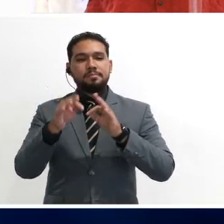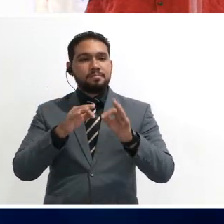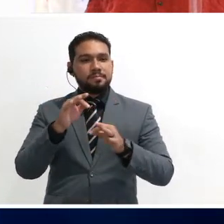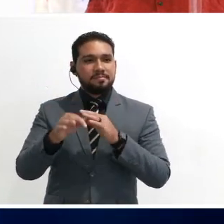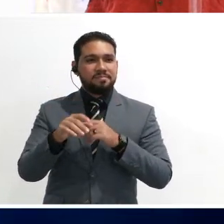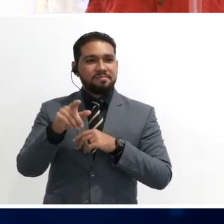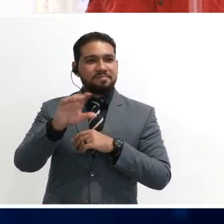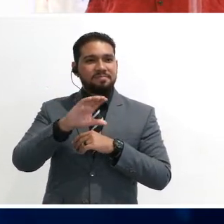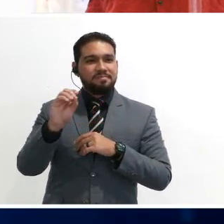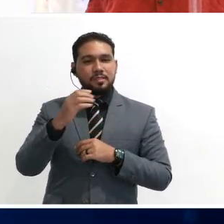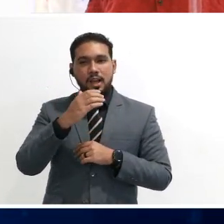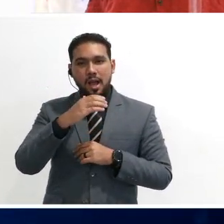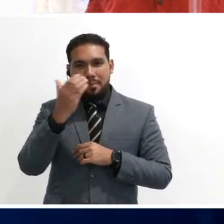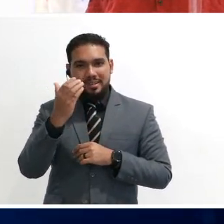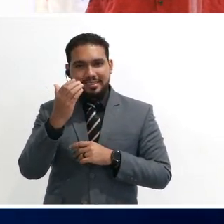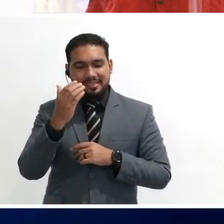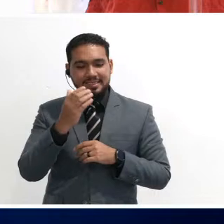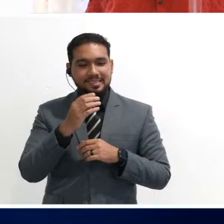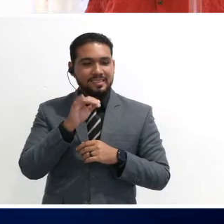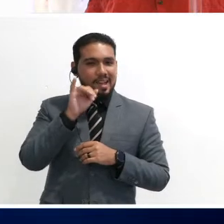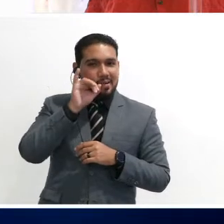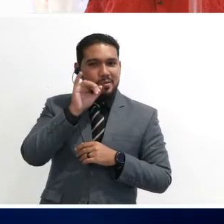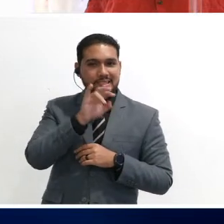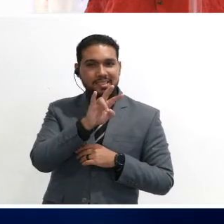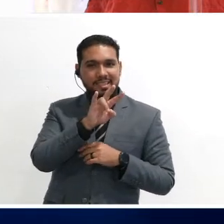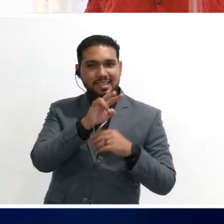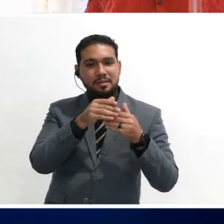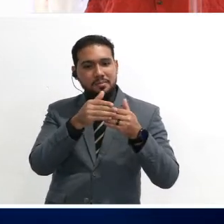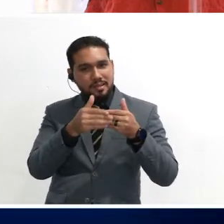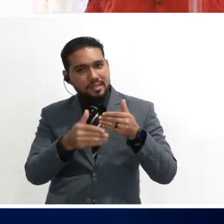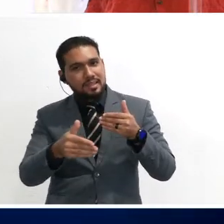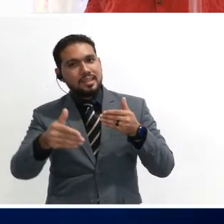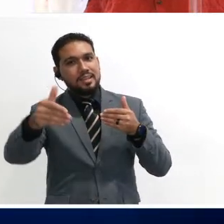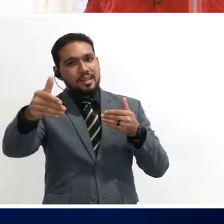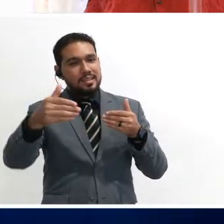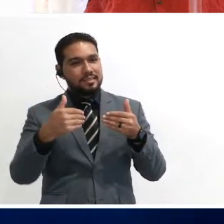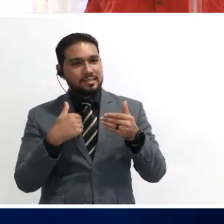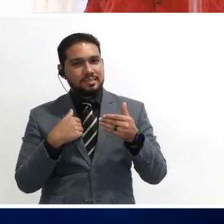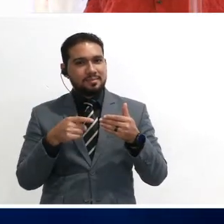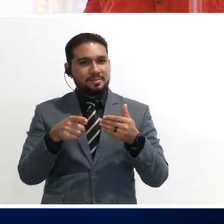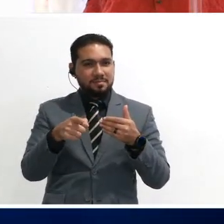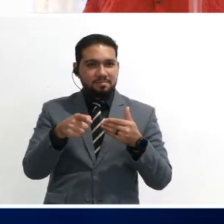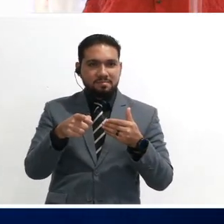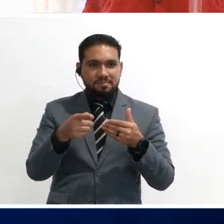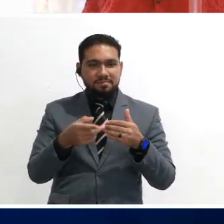7 use a fan-out wafer-level package to